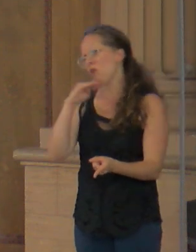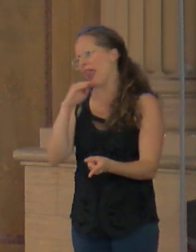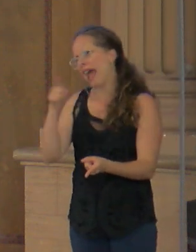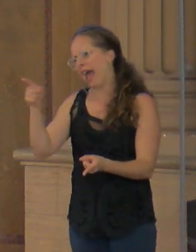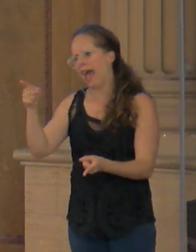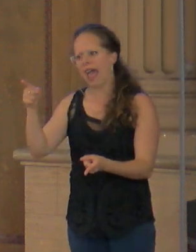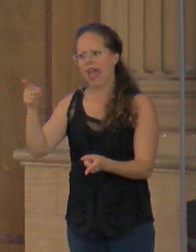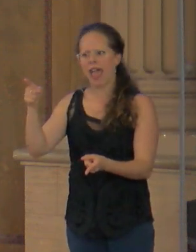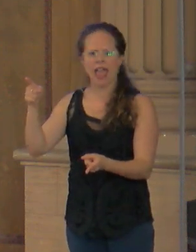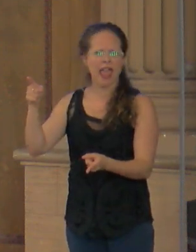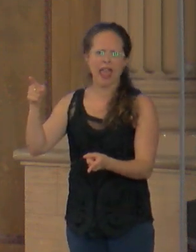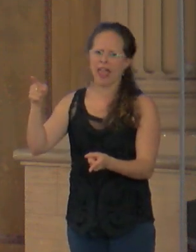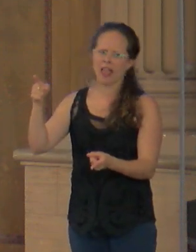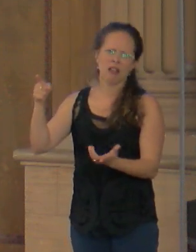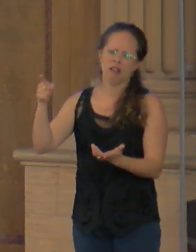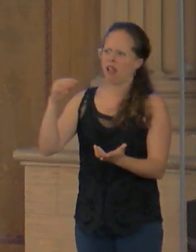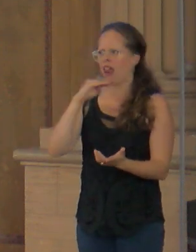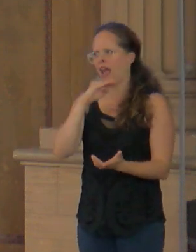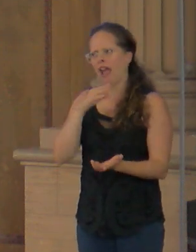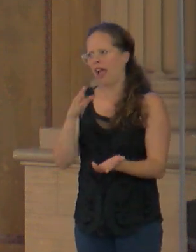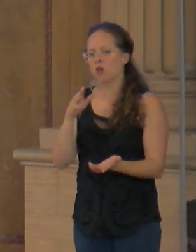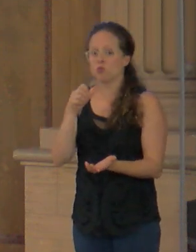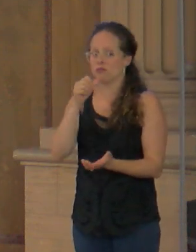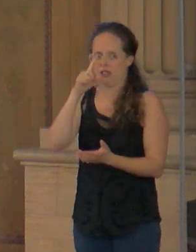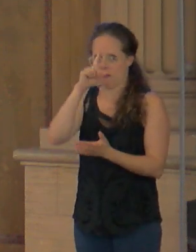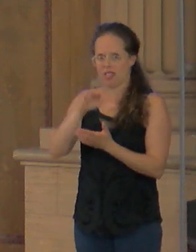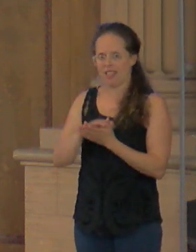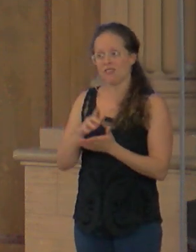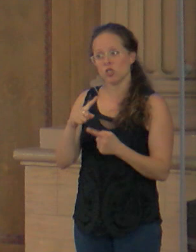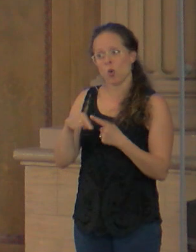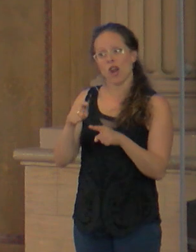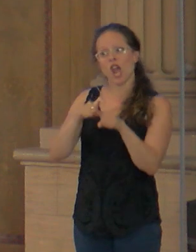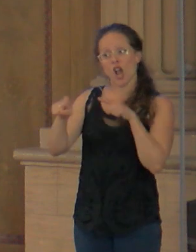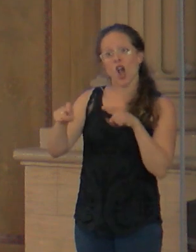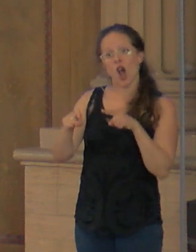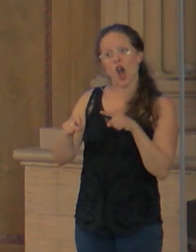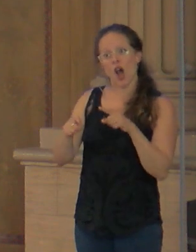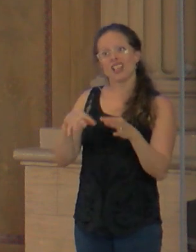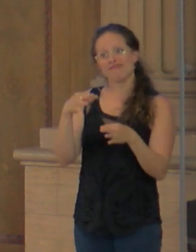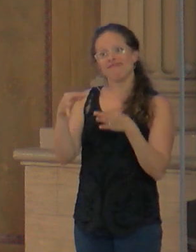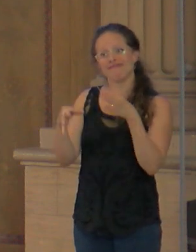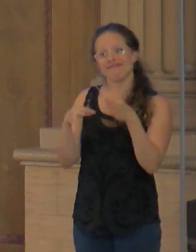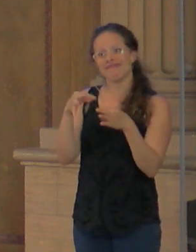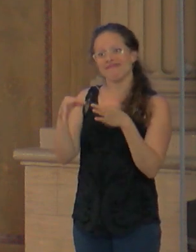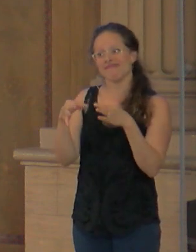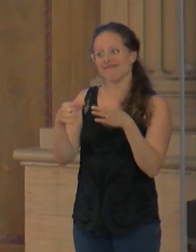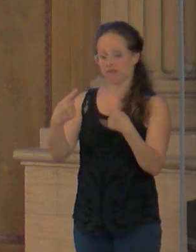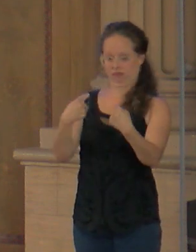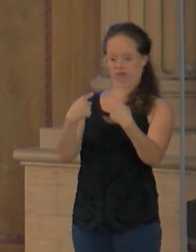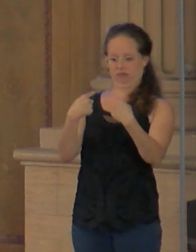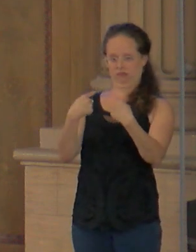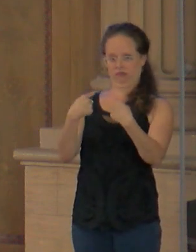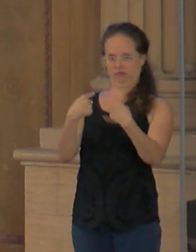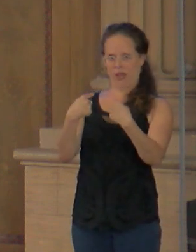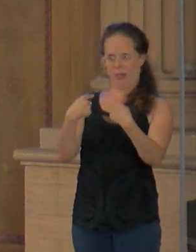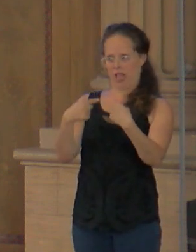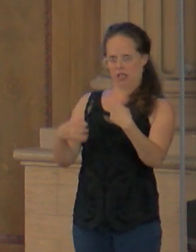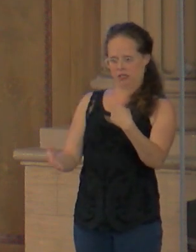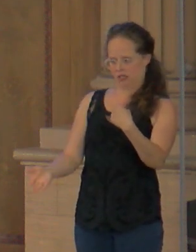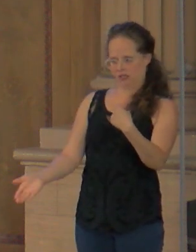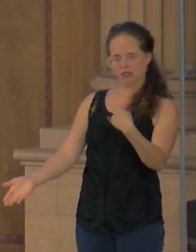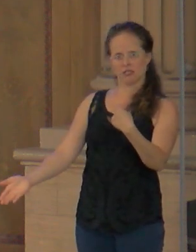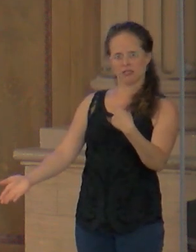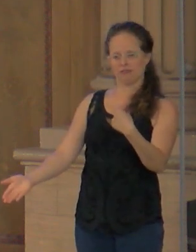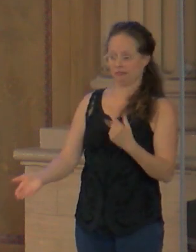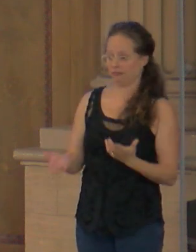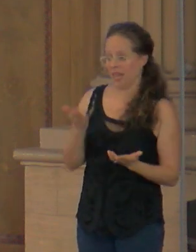I must just be out to get their kid. And so when I called to have this hard conversation, it was all on me and none on their kid, which actually probably explains why their kids behave